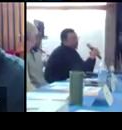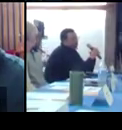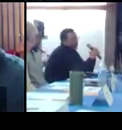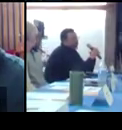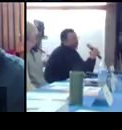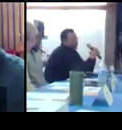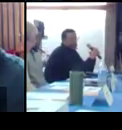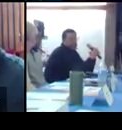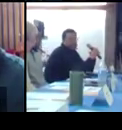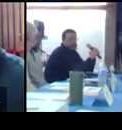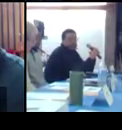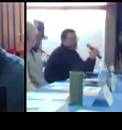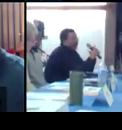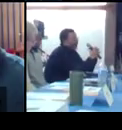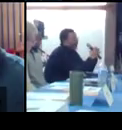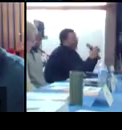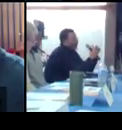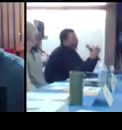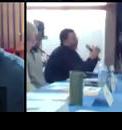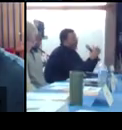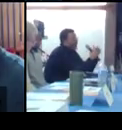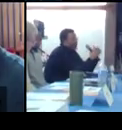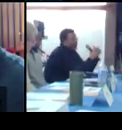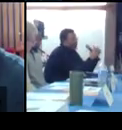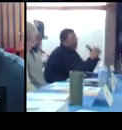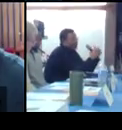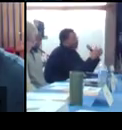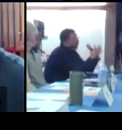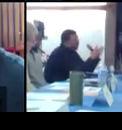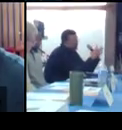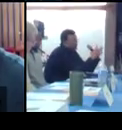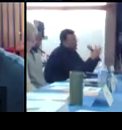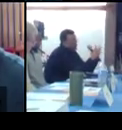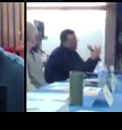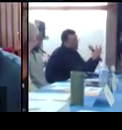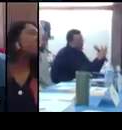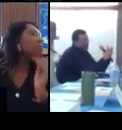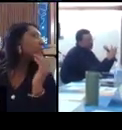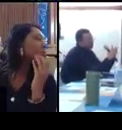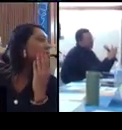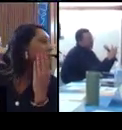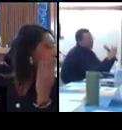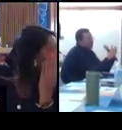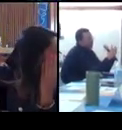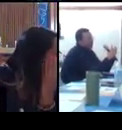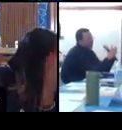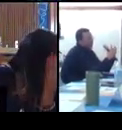think we could probably learn more on that and how to stack those resources. Jonathan mentioned NS.